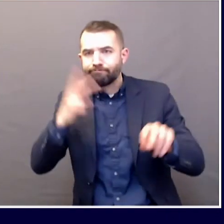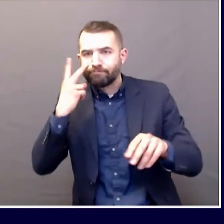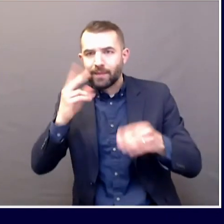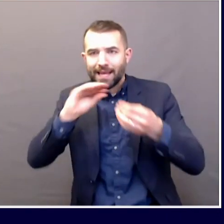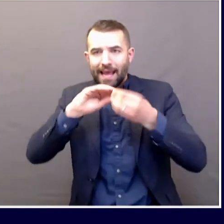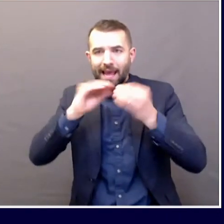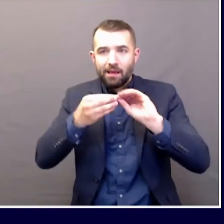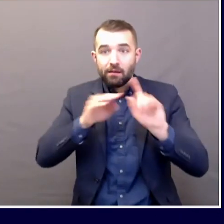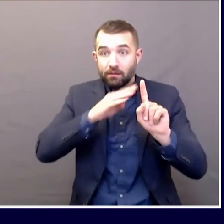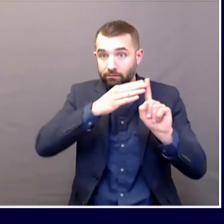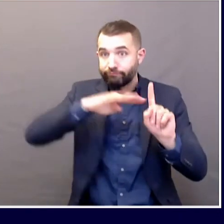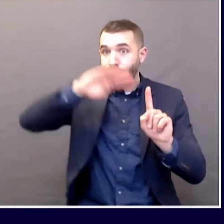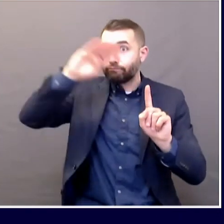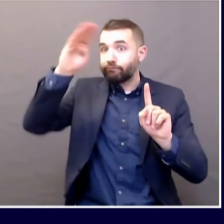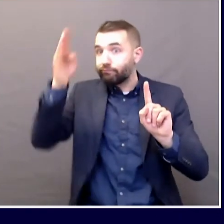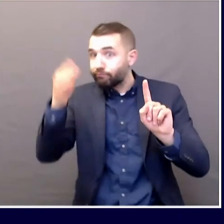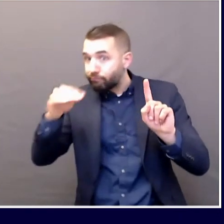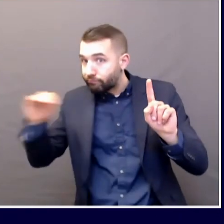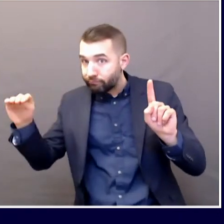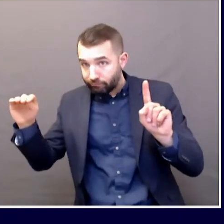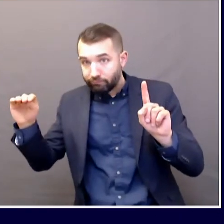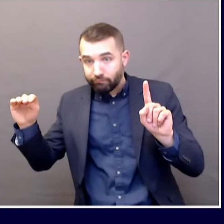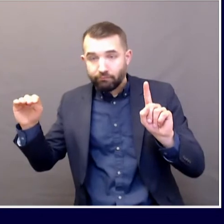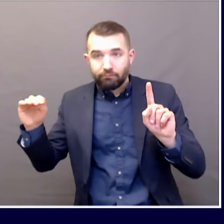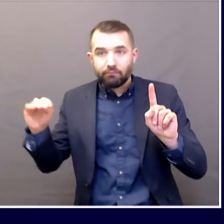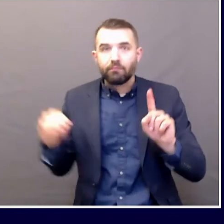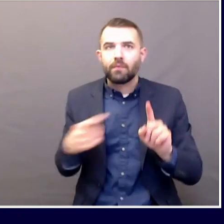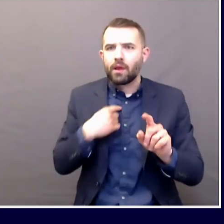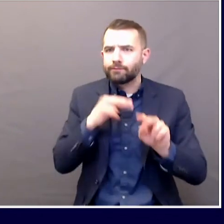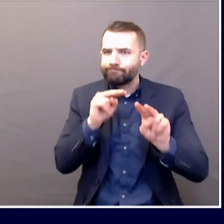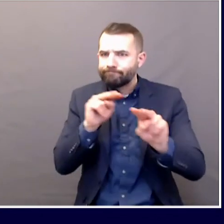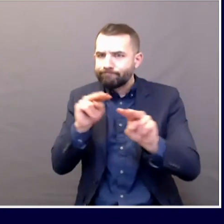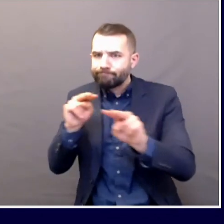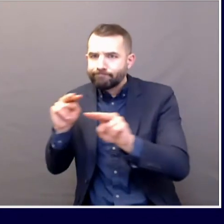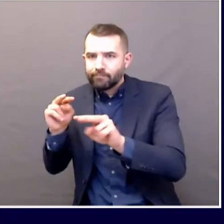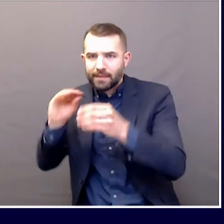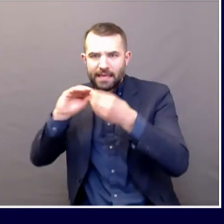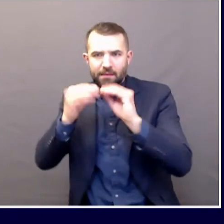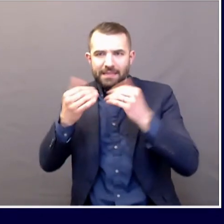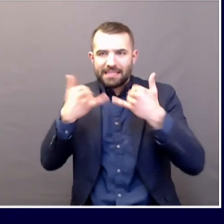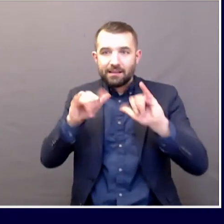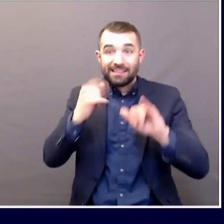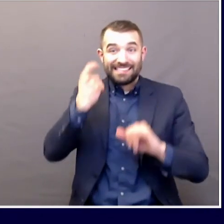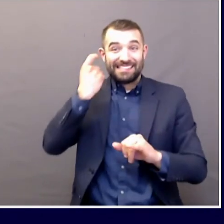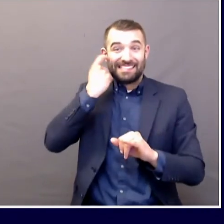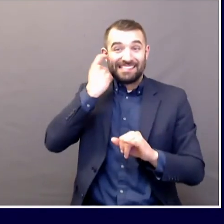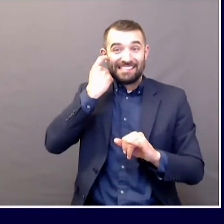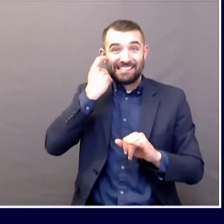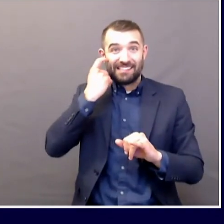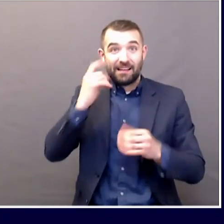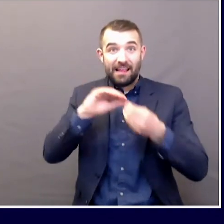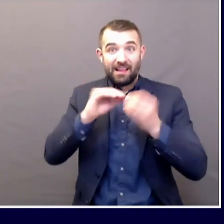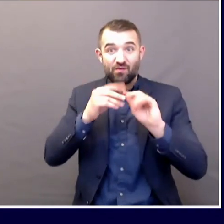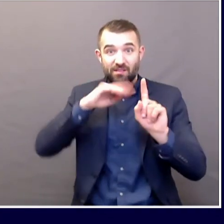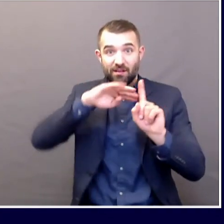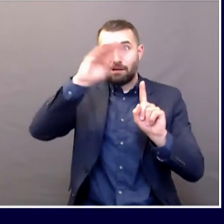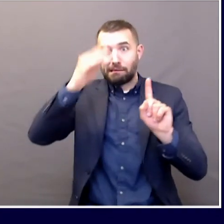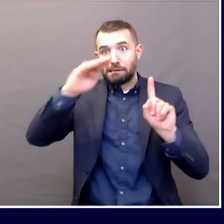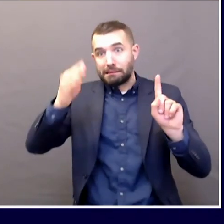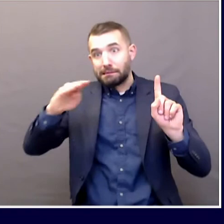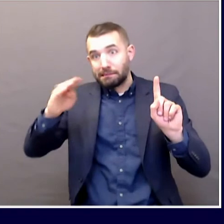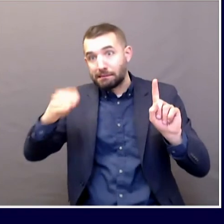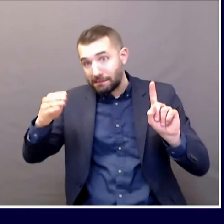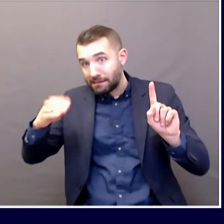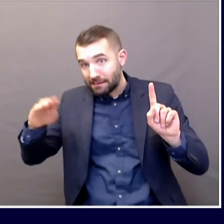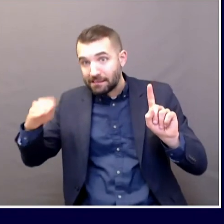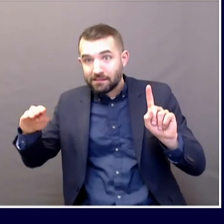monitor our trends. But in light of the recent trends, we are doing a comprehensive review because we do know that businesses